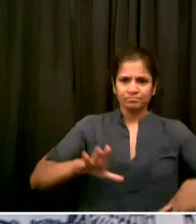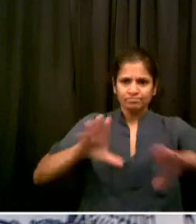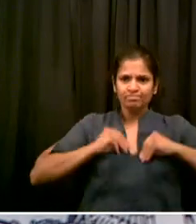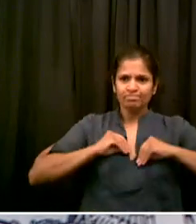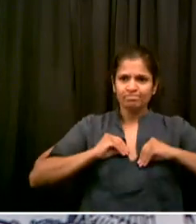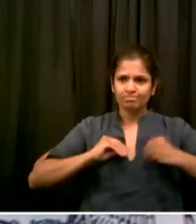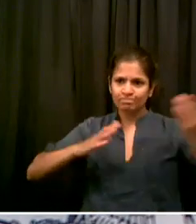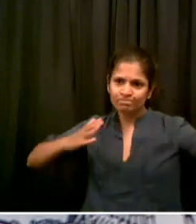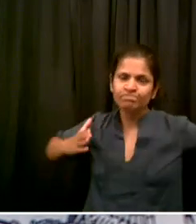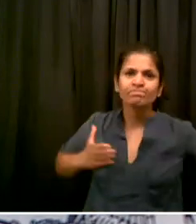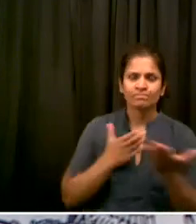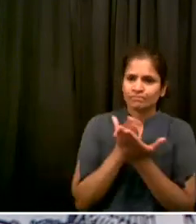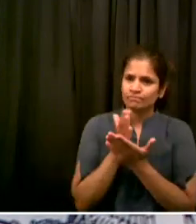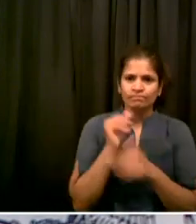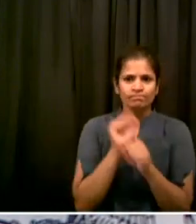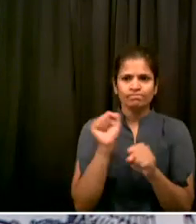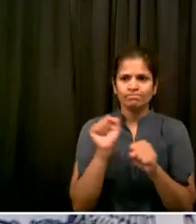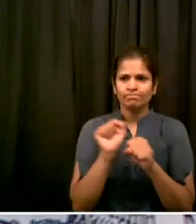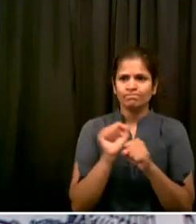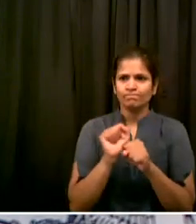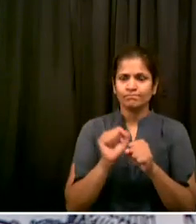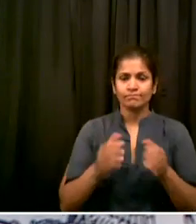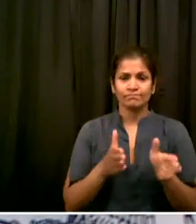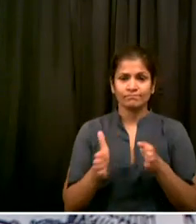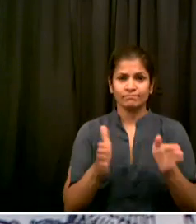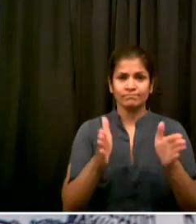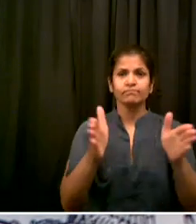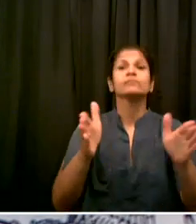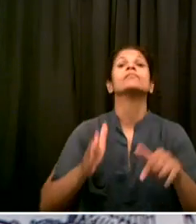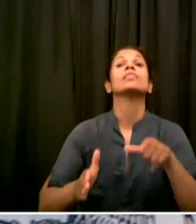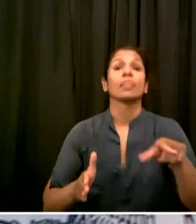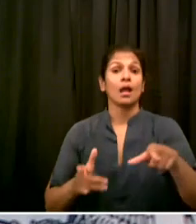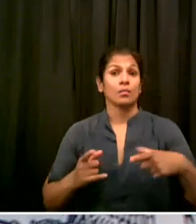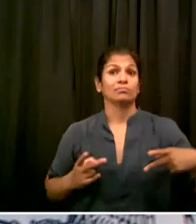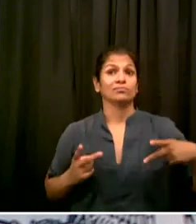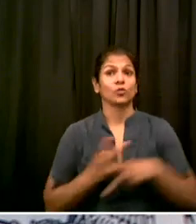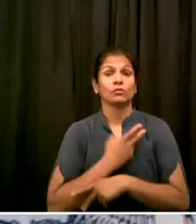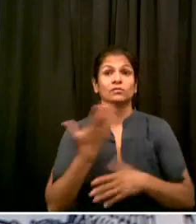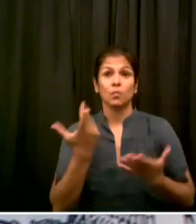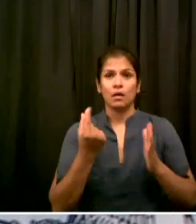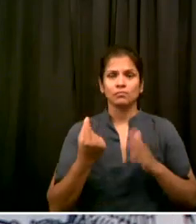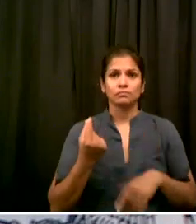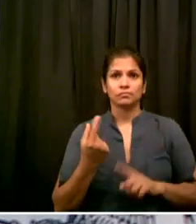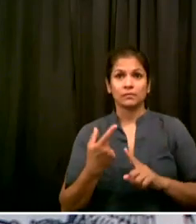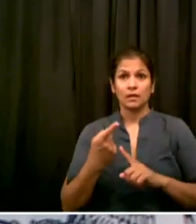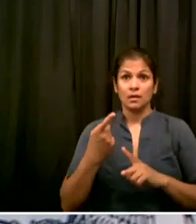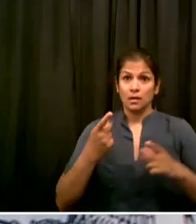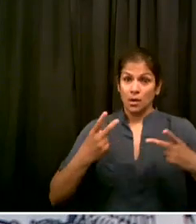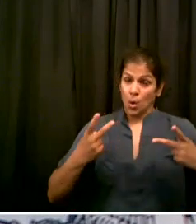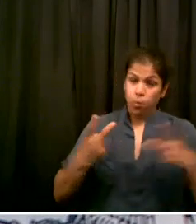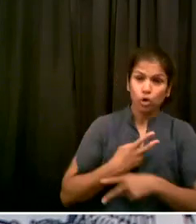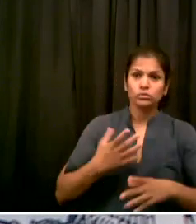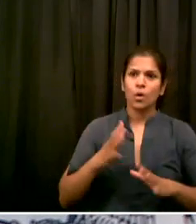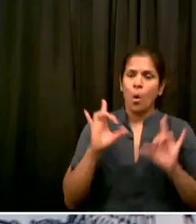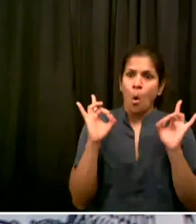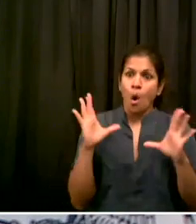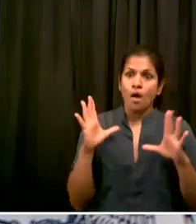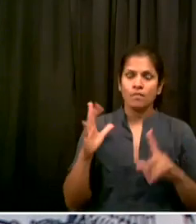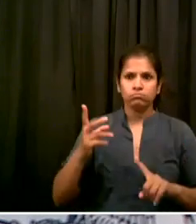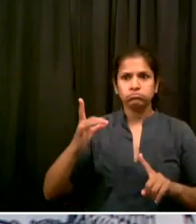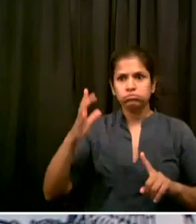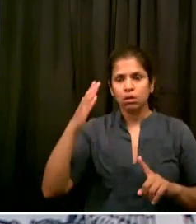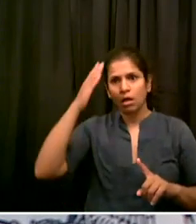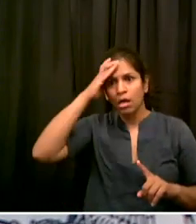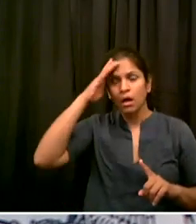came together. The worst moments were in the beginning of April, when it looked like our hospital system would just not be able to hold out.